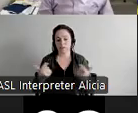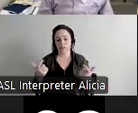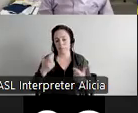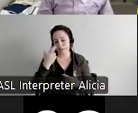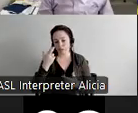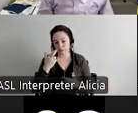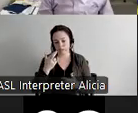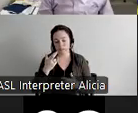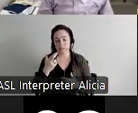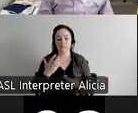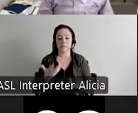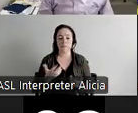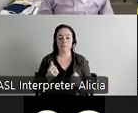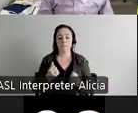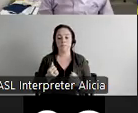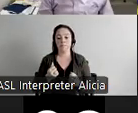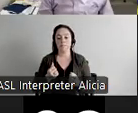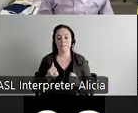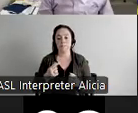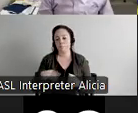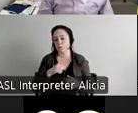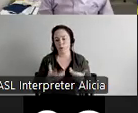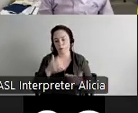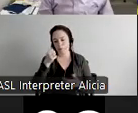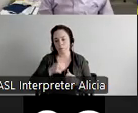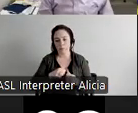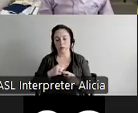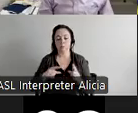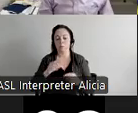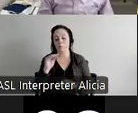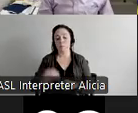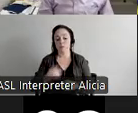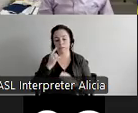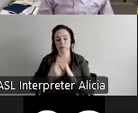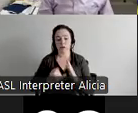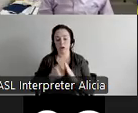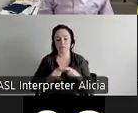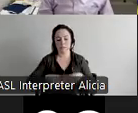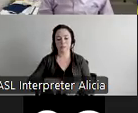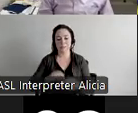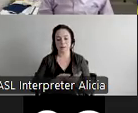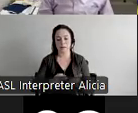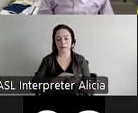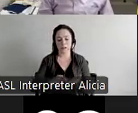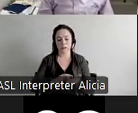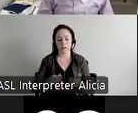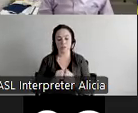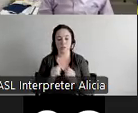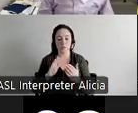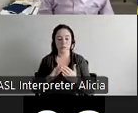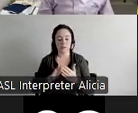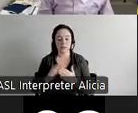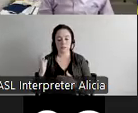is, as you all may remember, Percent for the Arts is based on a calculation off of the city's